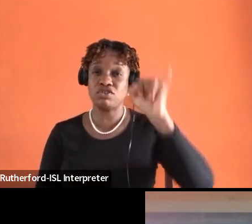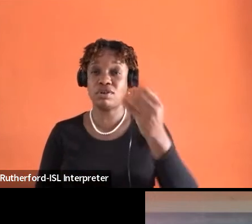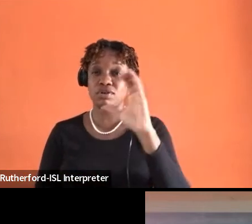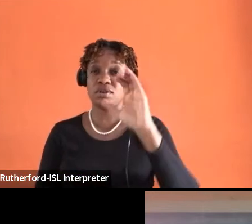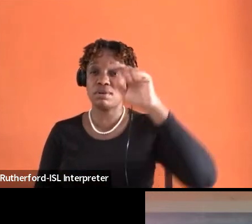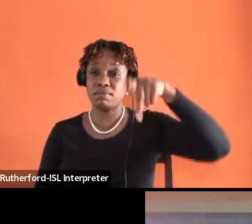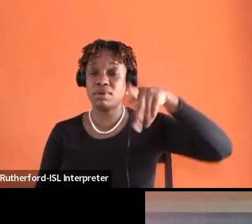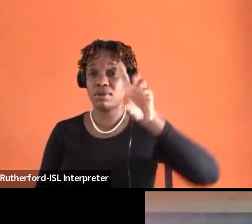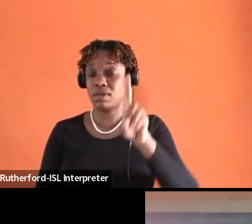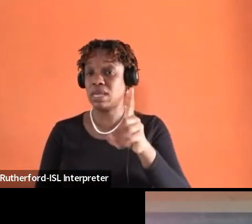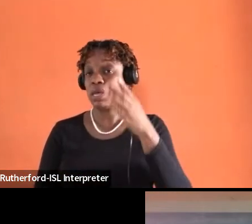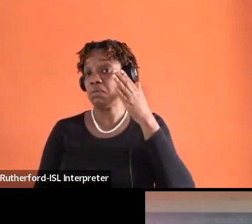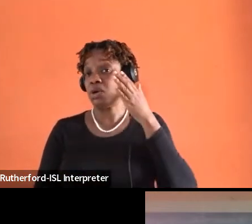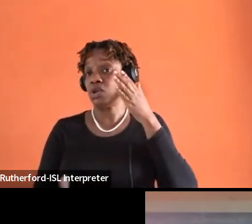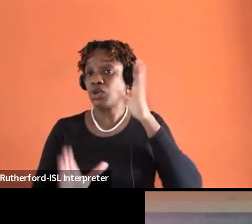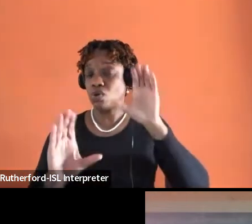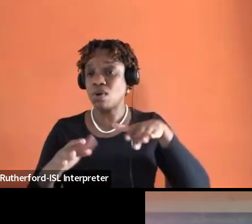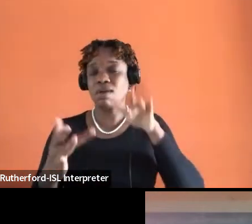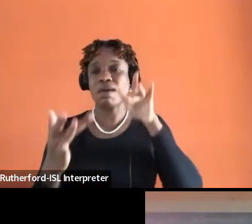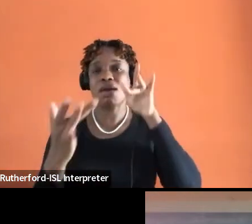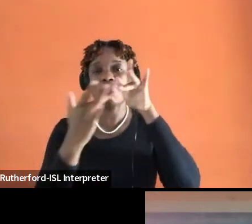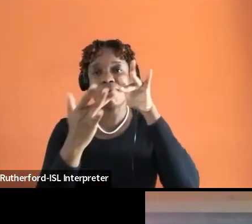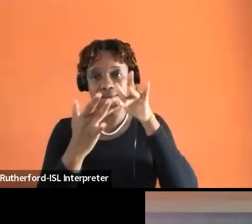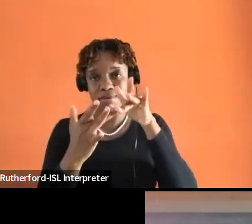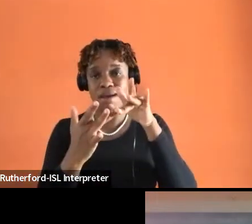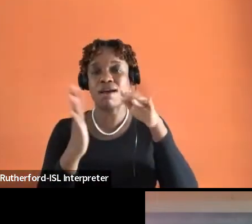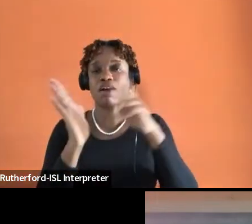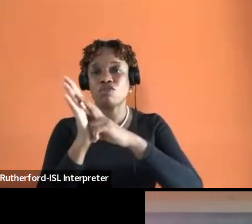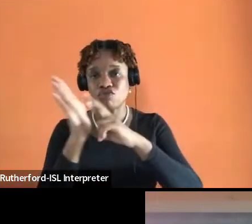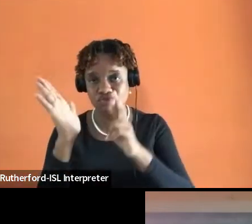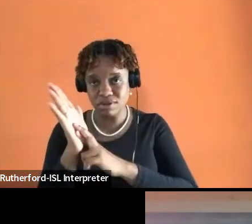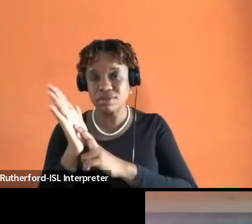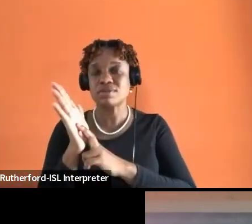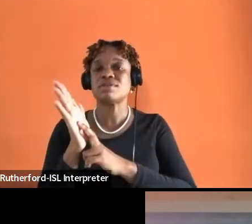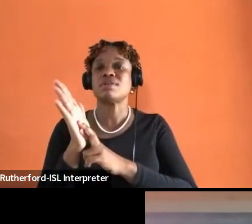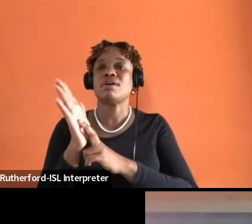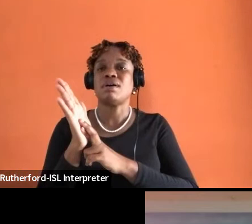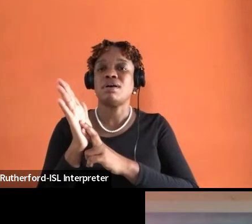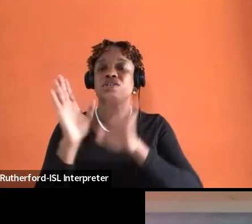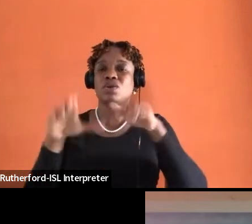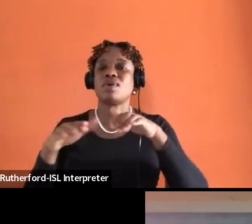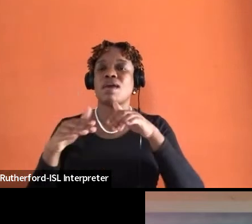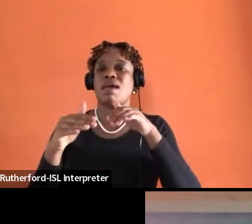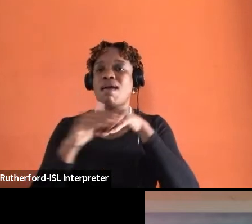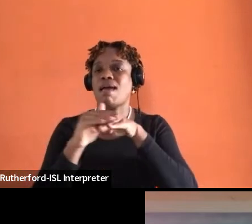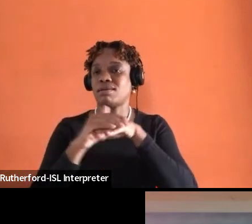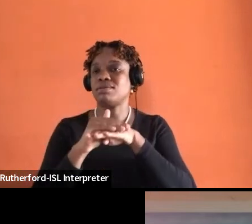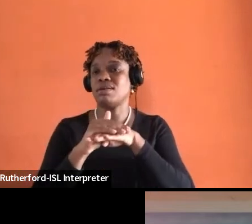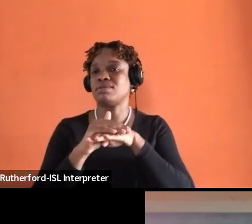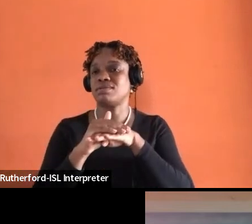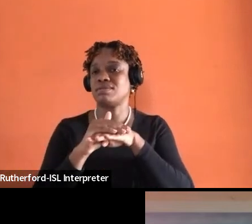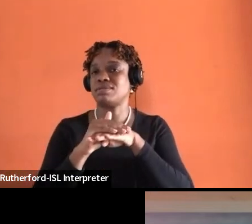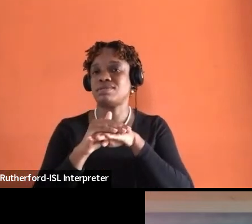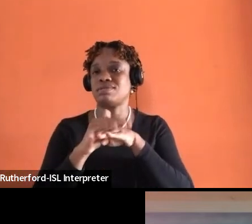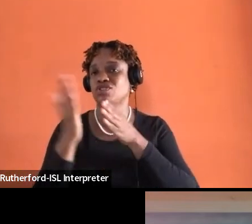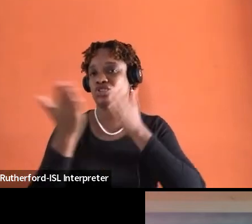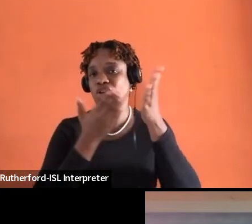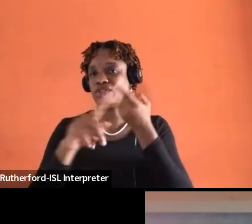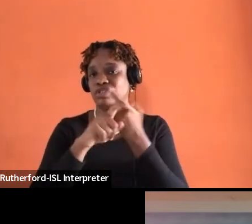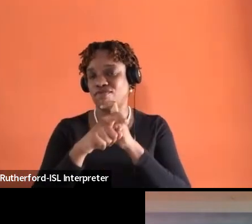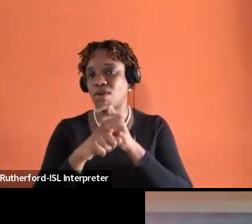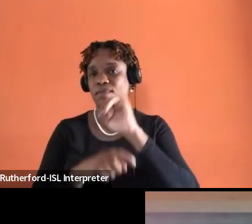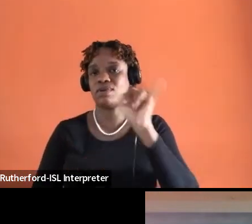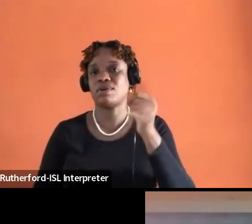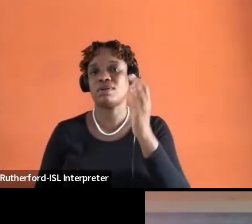could contact them, register with them to be able to access available services. And I do know that from time to time, there are